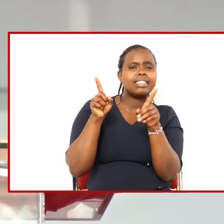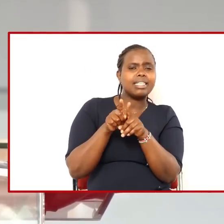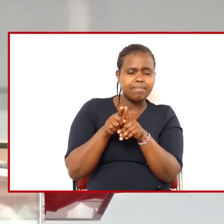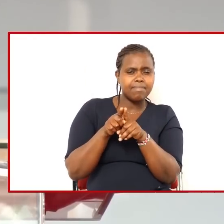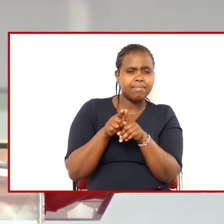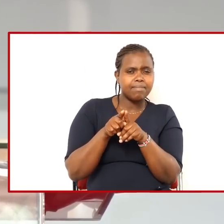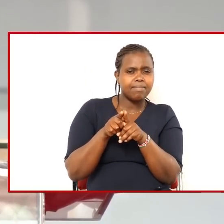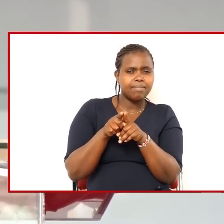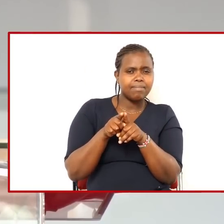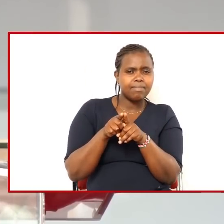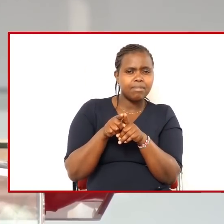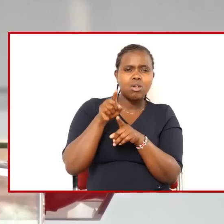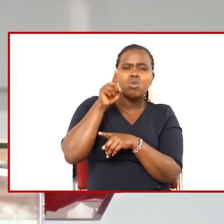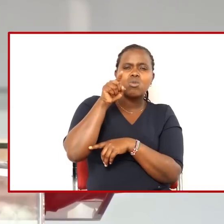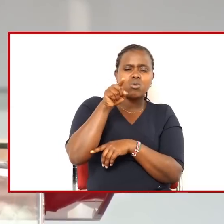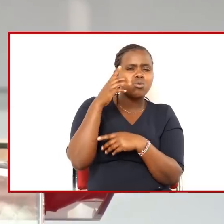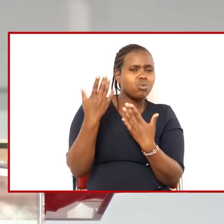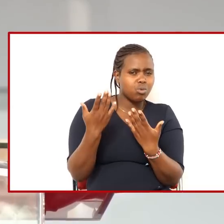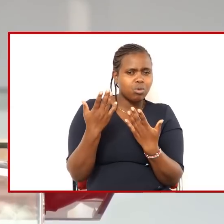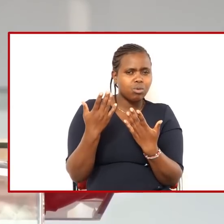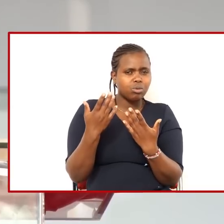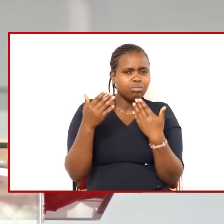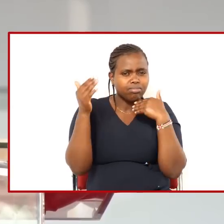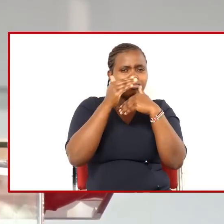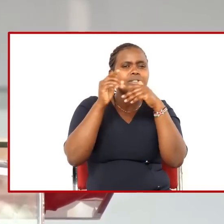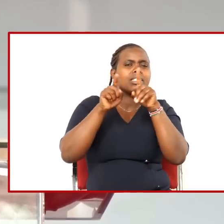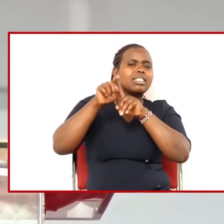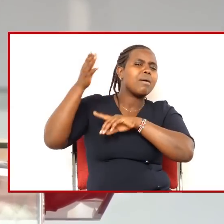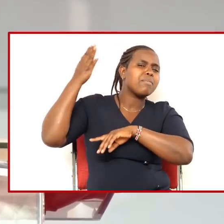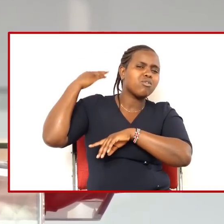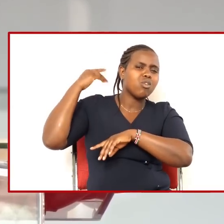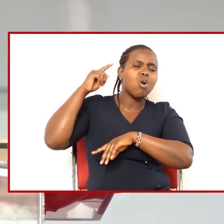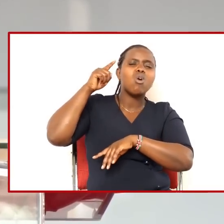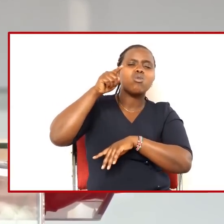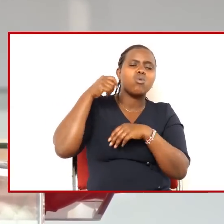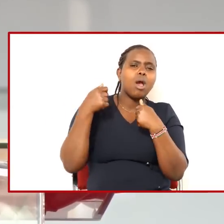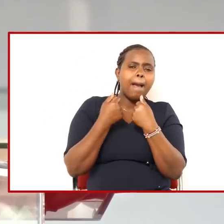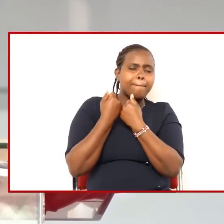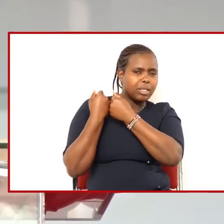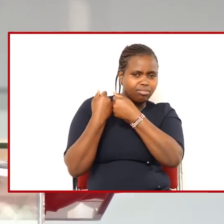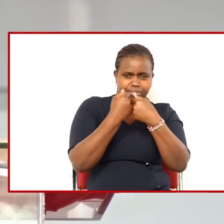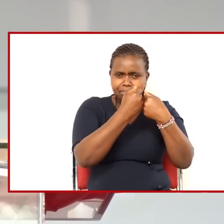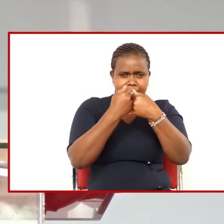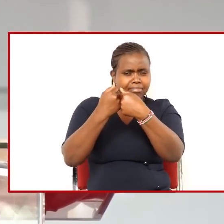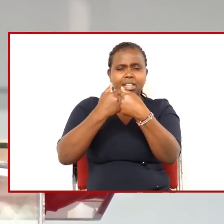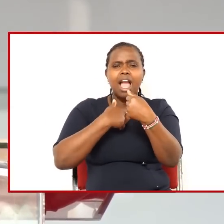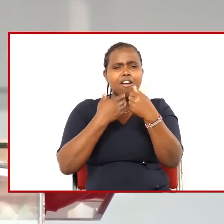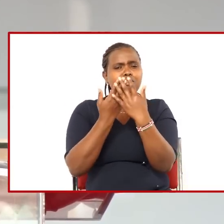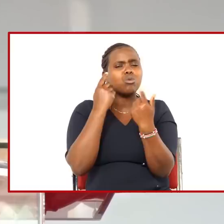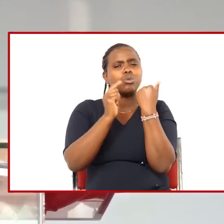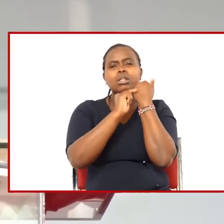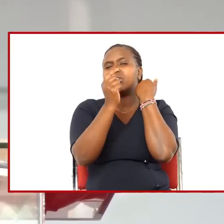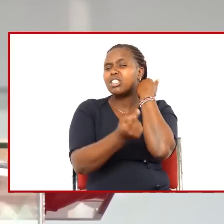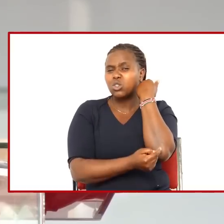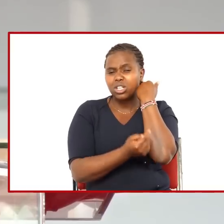be? Are you as close as you used to be? Are you facing a time of testing through